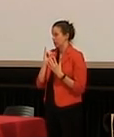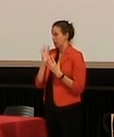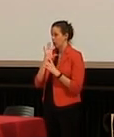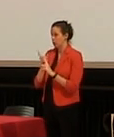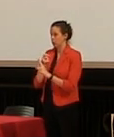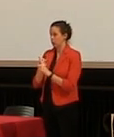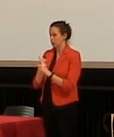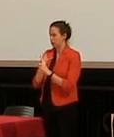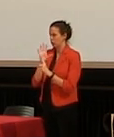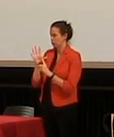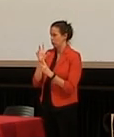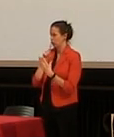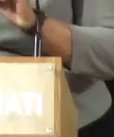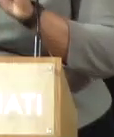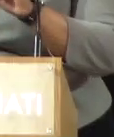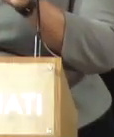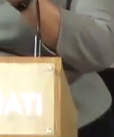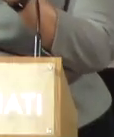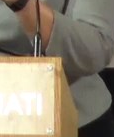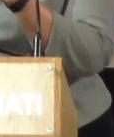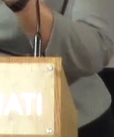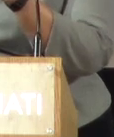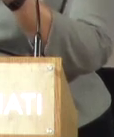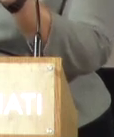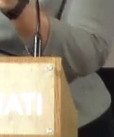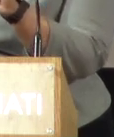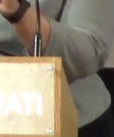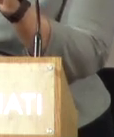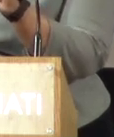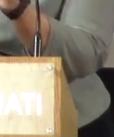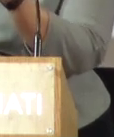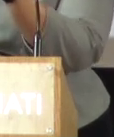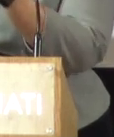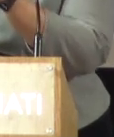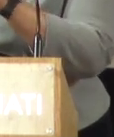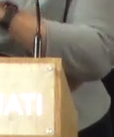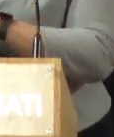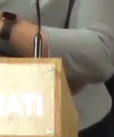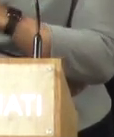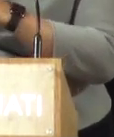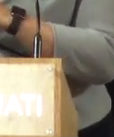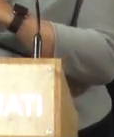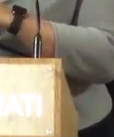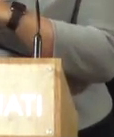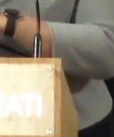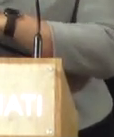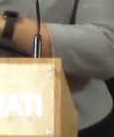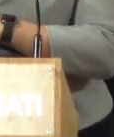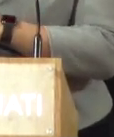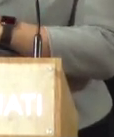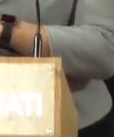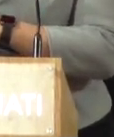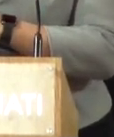outcomes? Yes, so I think that those are captured in the UBR populations that I'll talk to, but there are